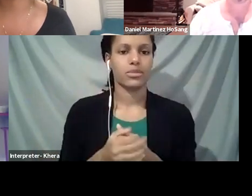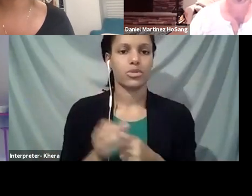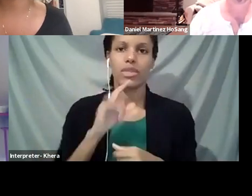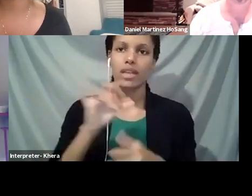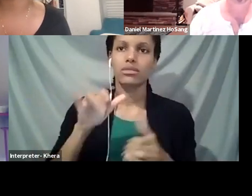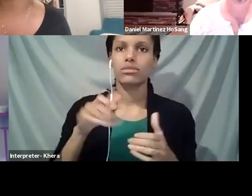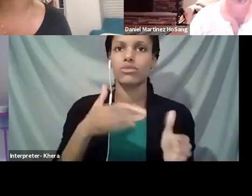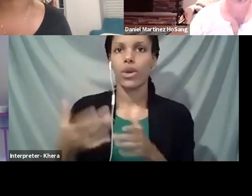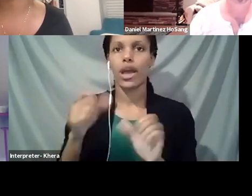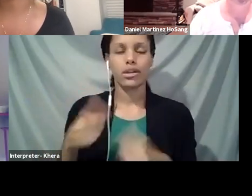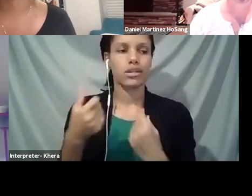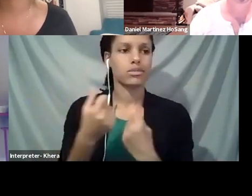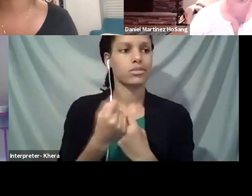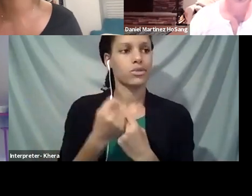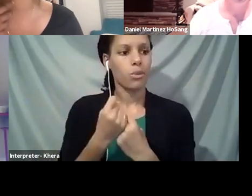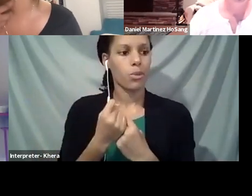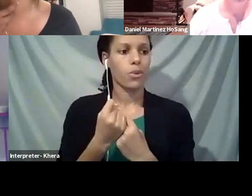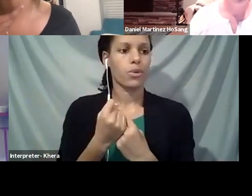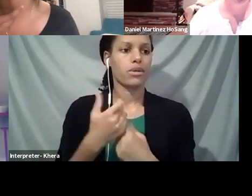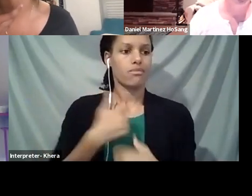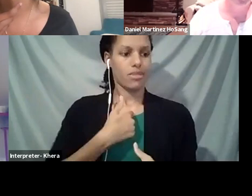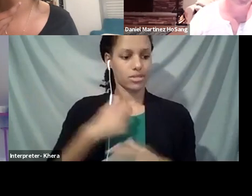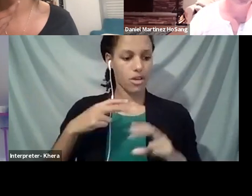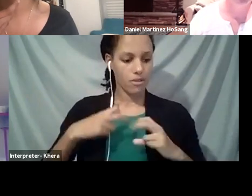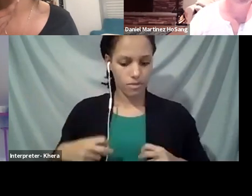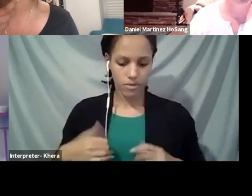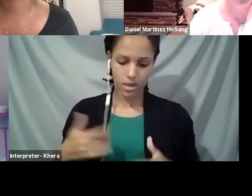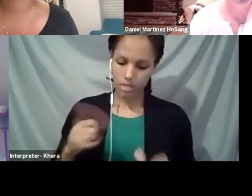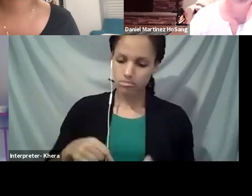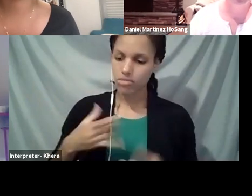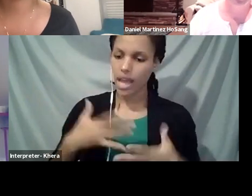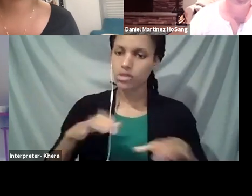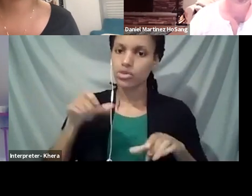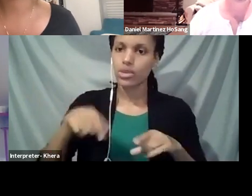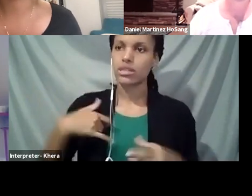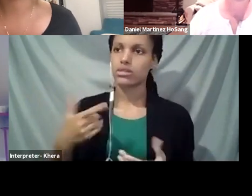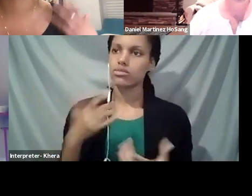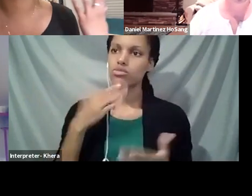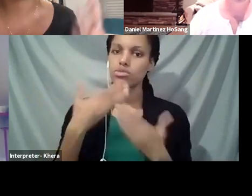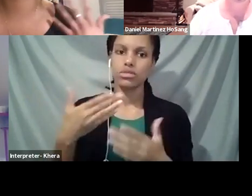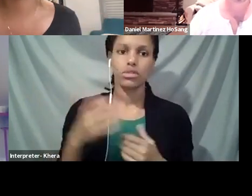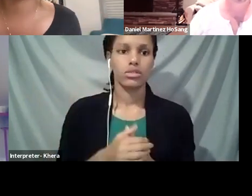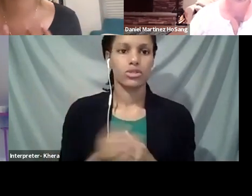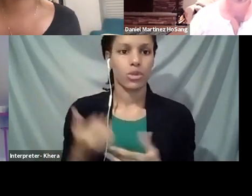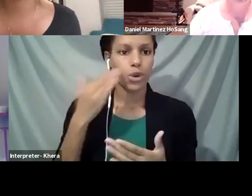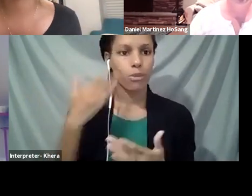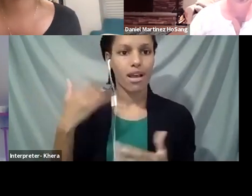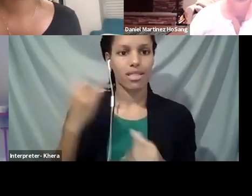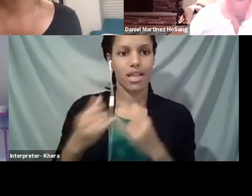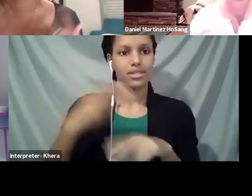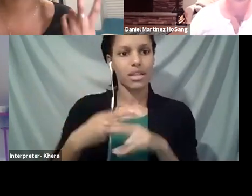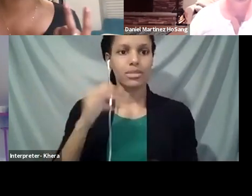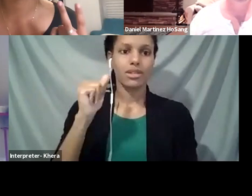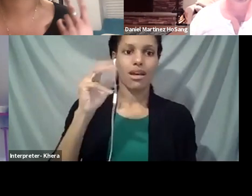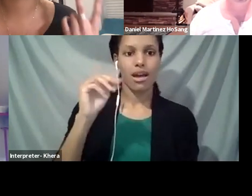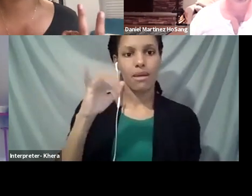start conversations with students around me. And like one example from my life is that my last name, Amin, a myth that I grew up with was